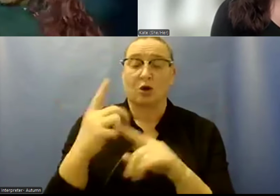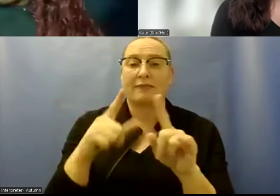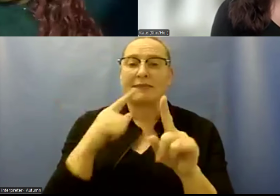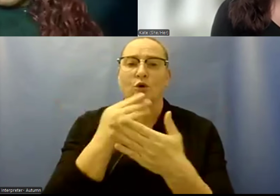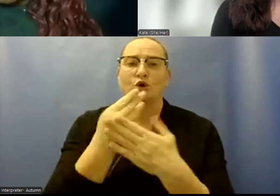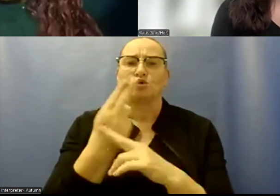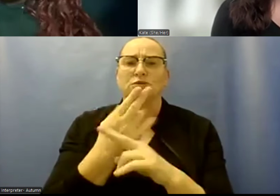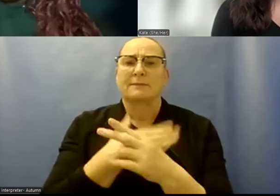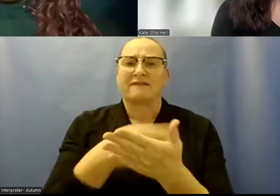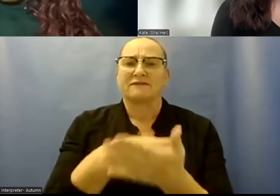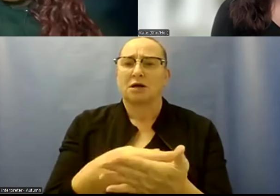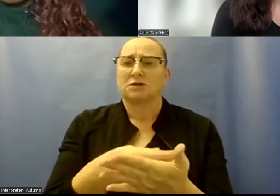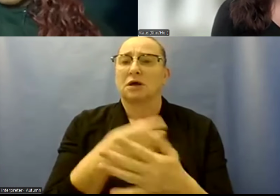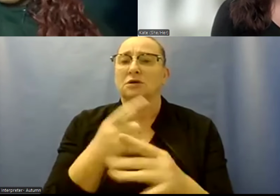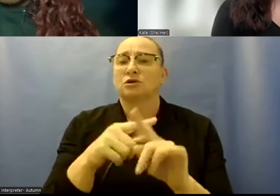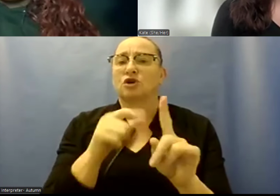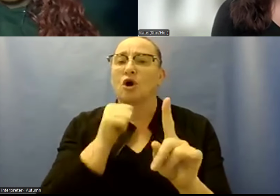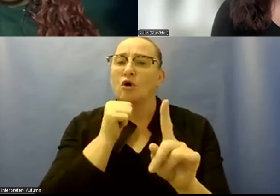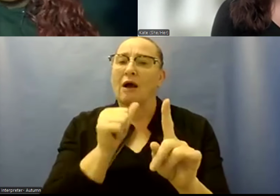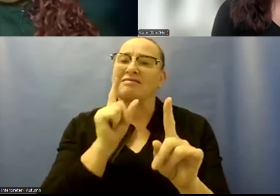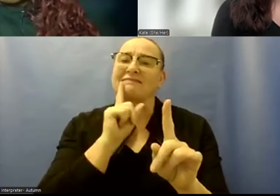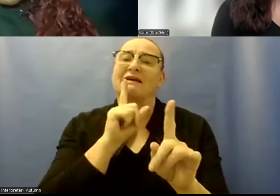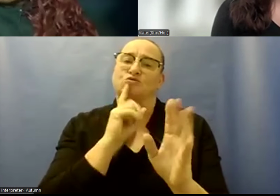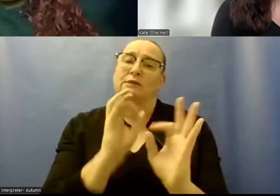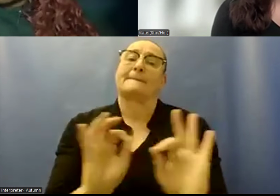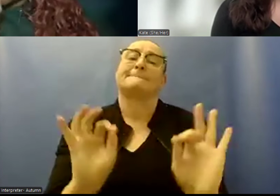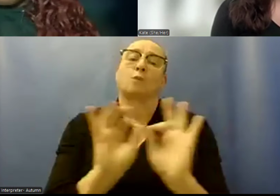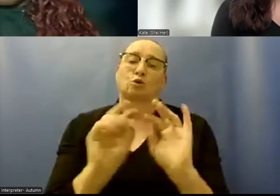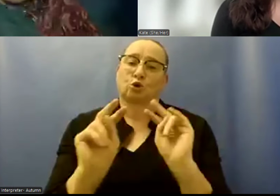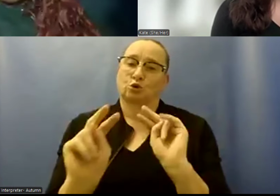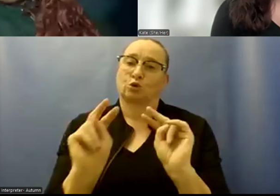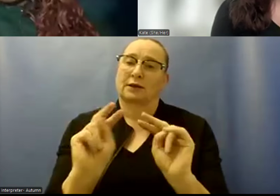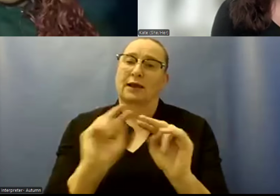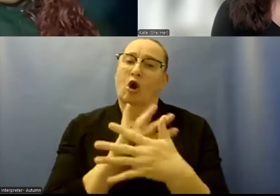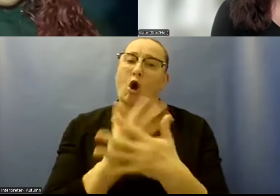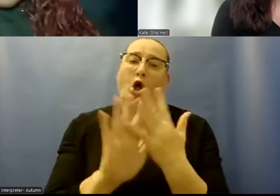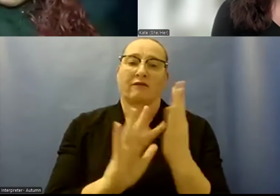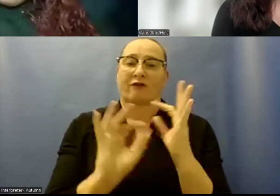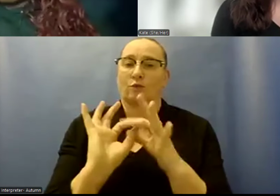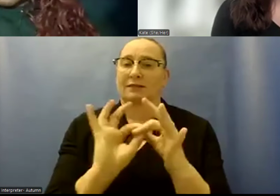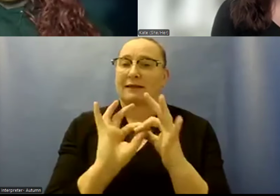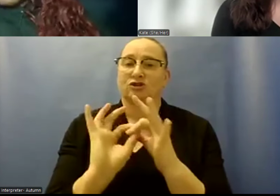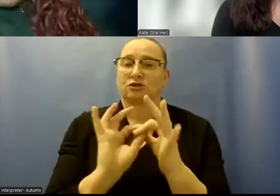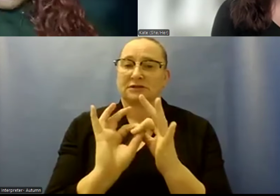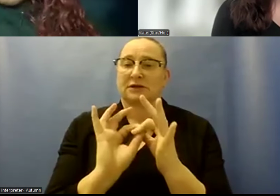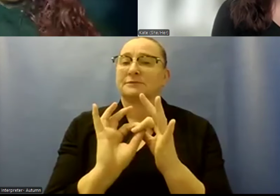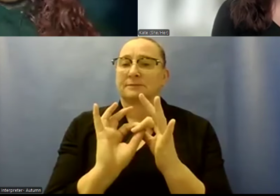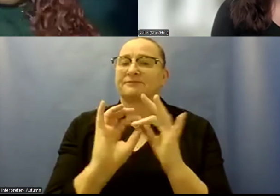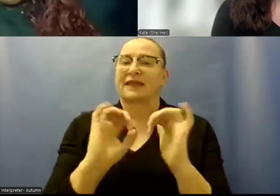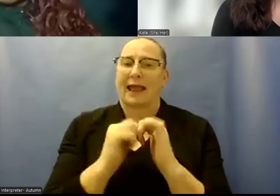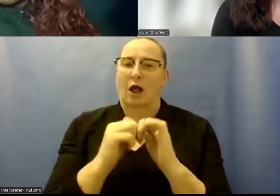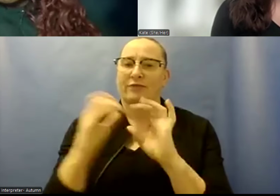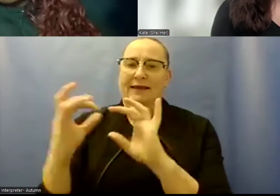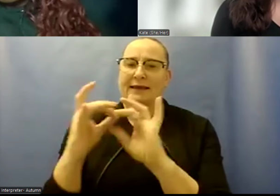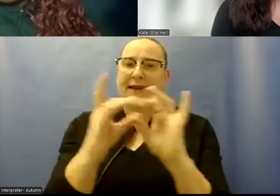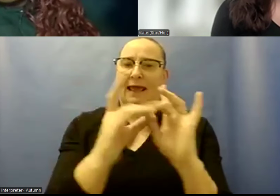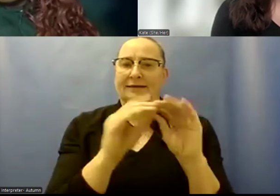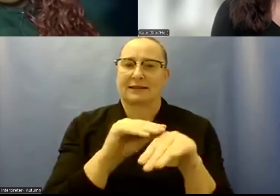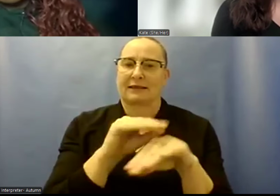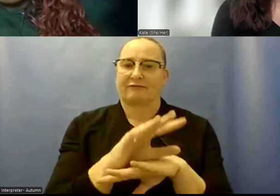vice versa. So I think that's really crucial to look at too, all of our relationships in tandem and how they connect and influence one